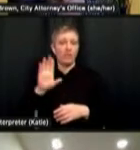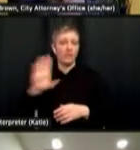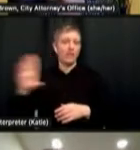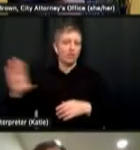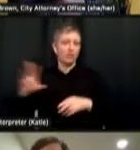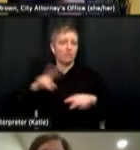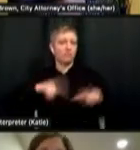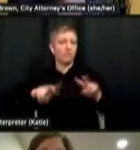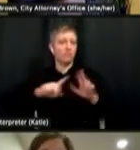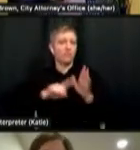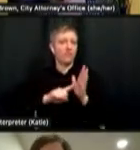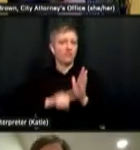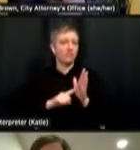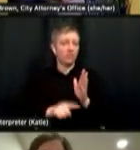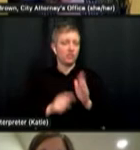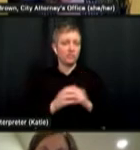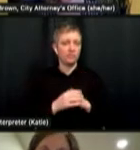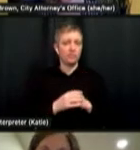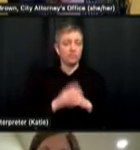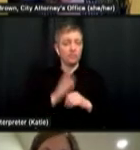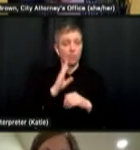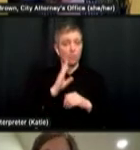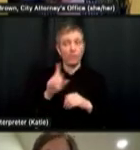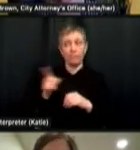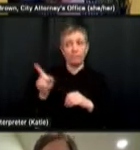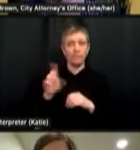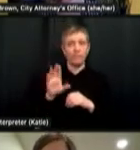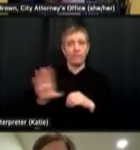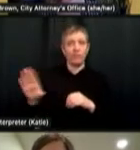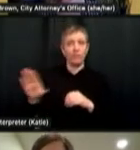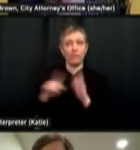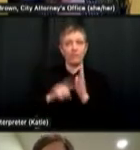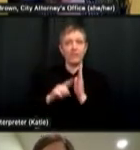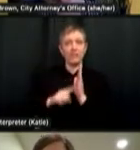Will their investigators be allowed to